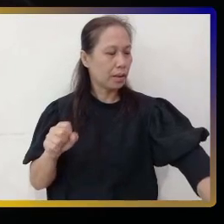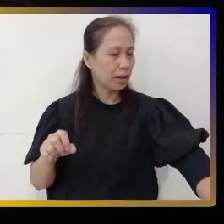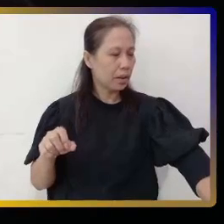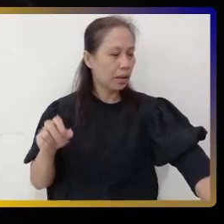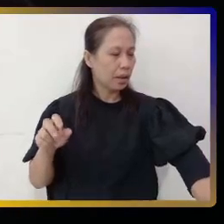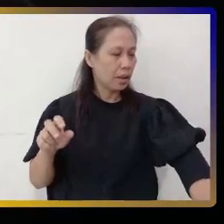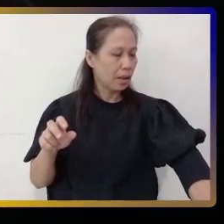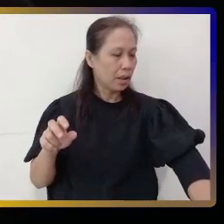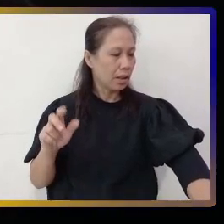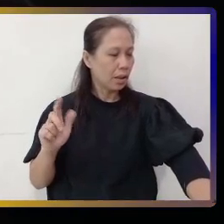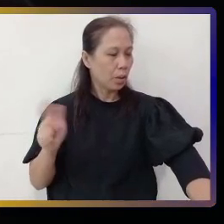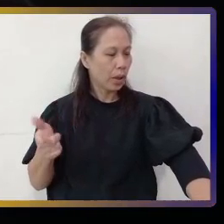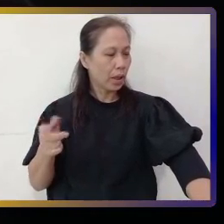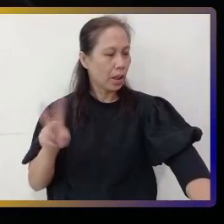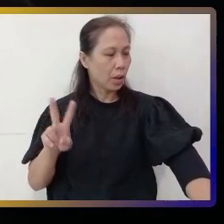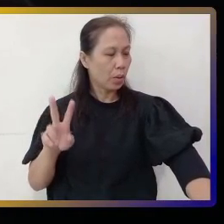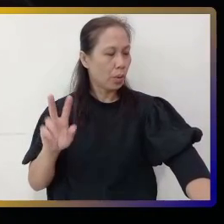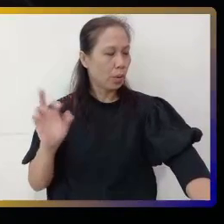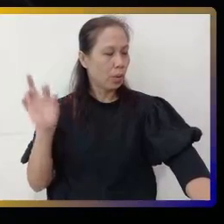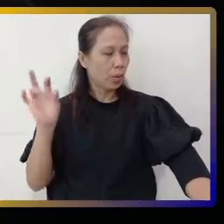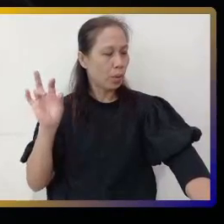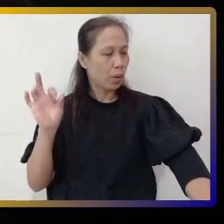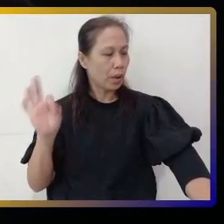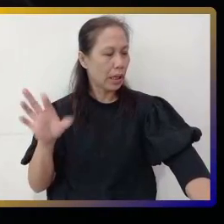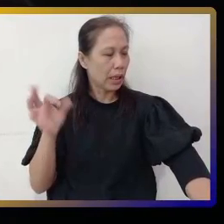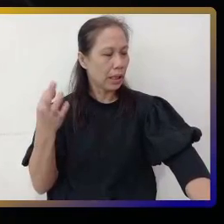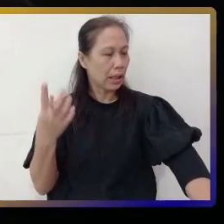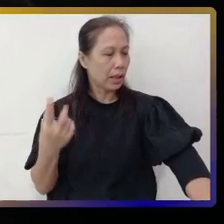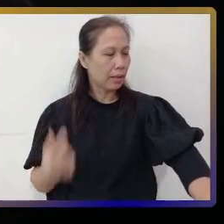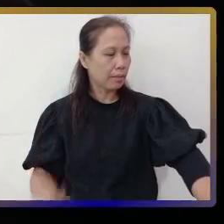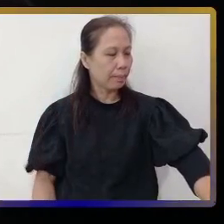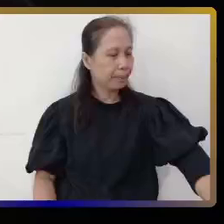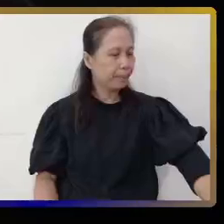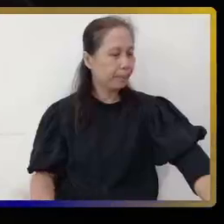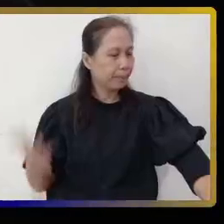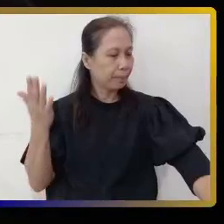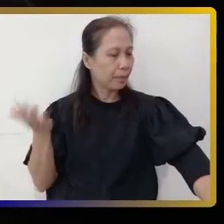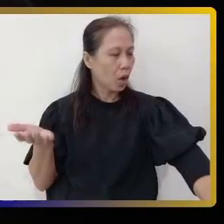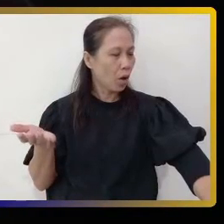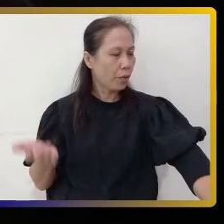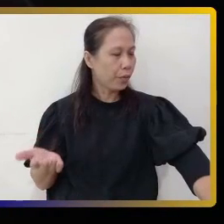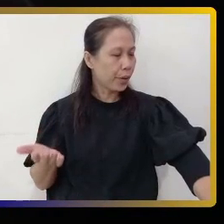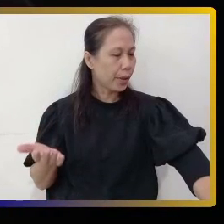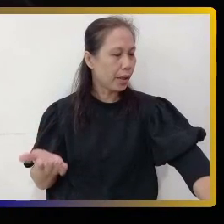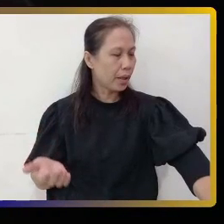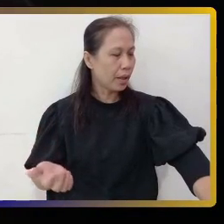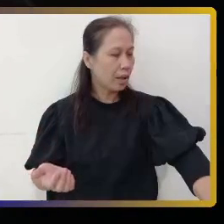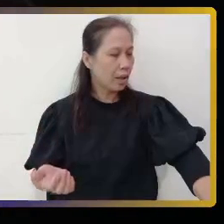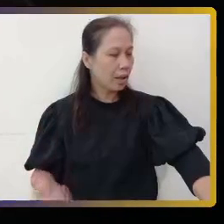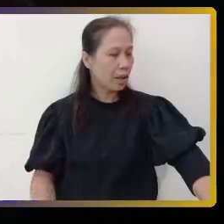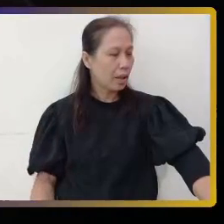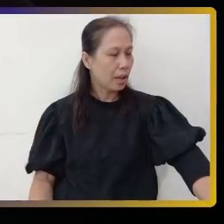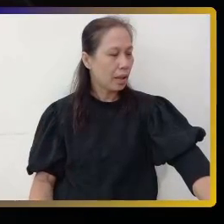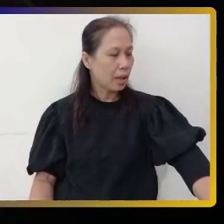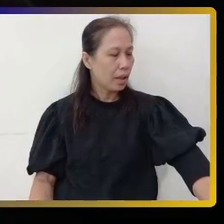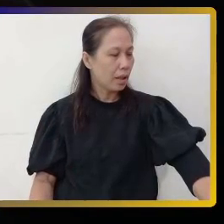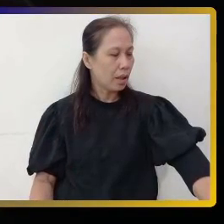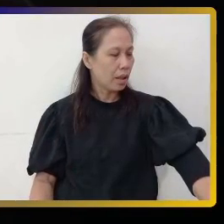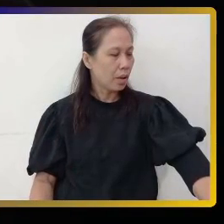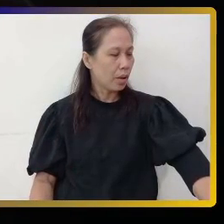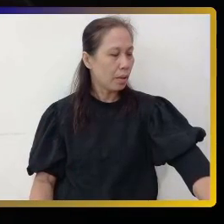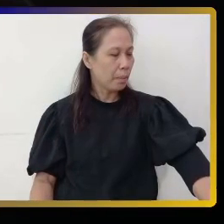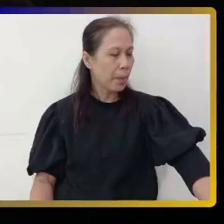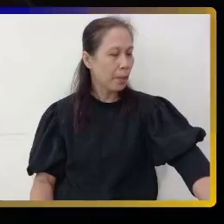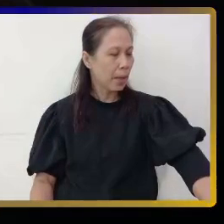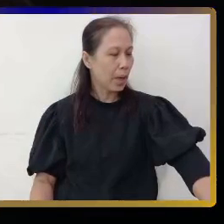okay leviticus Are you with me Now All right verse number 19 Ye shall What off at your own will